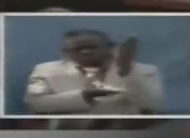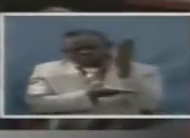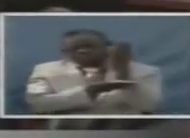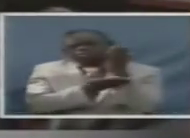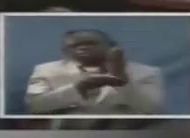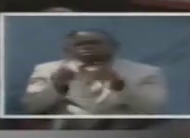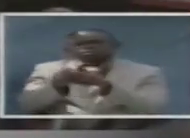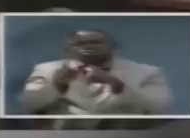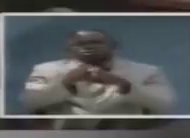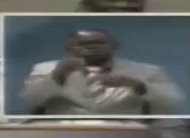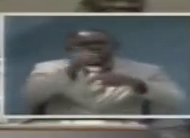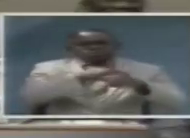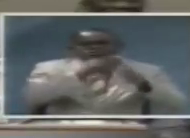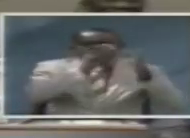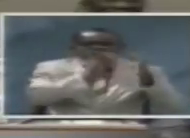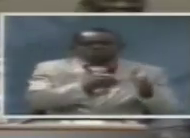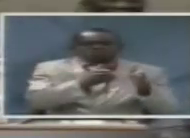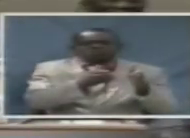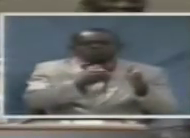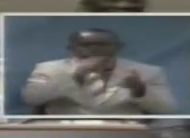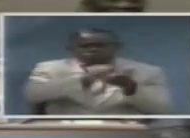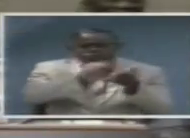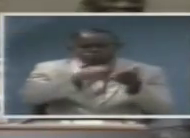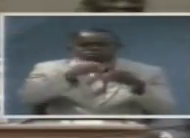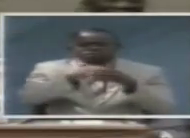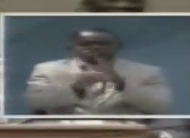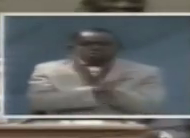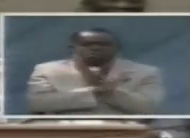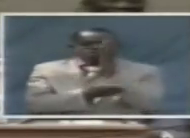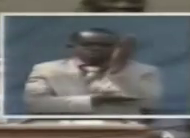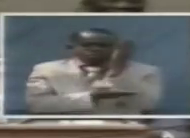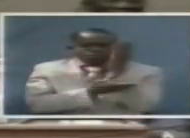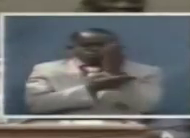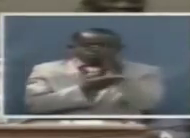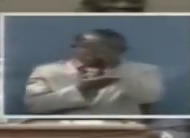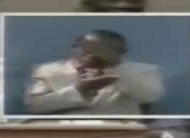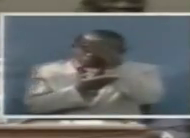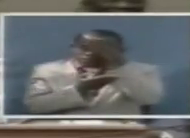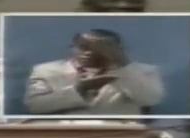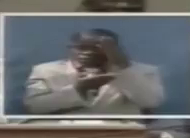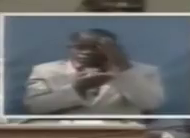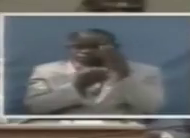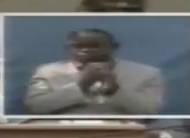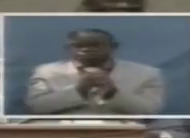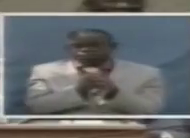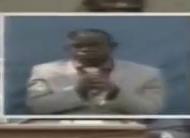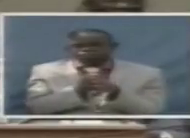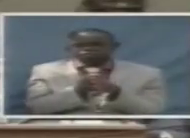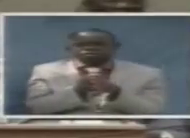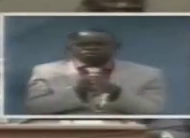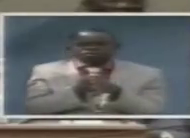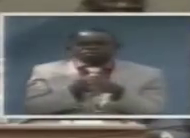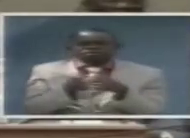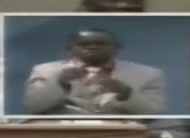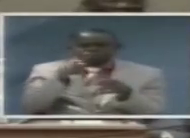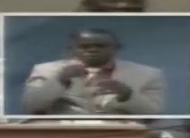improved. Government is mindful, Mr. Speaker, that despite the positive outlook, the measures in